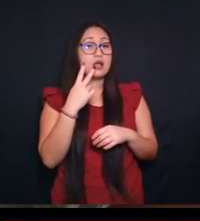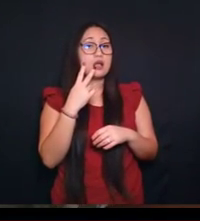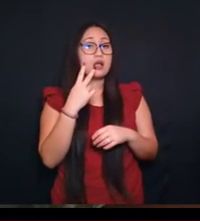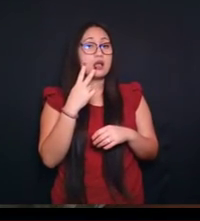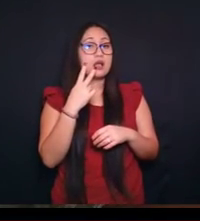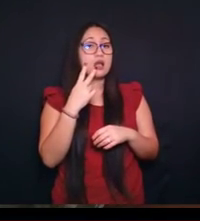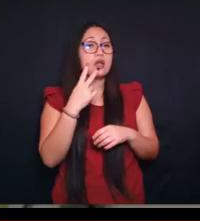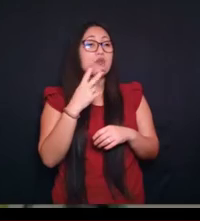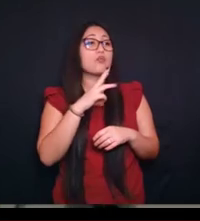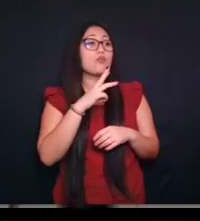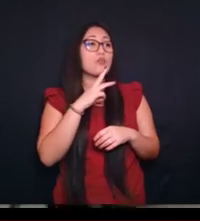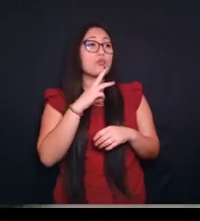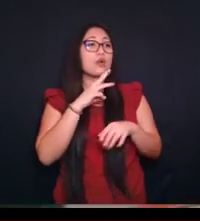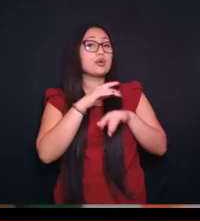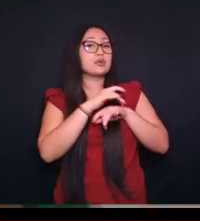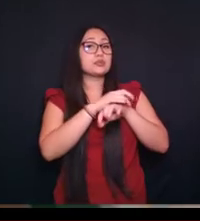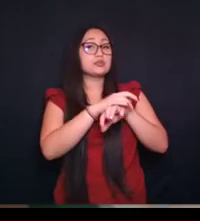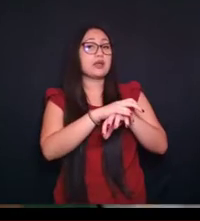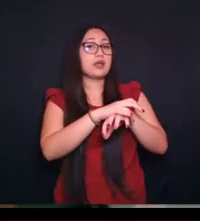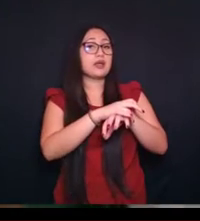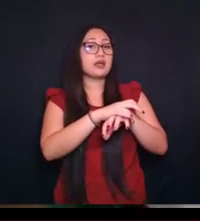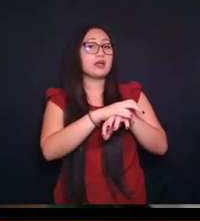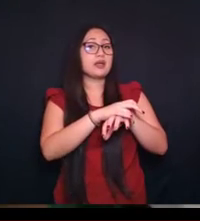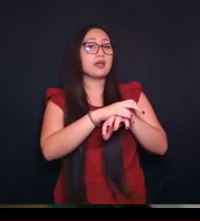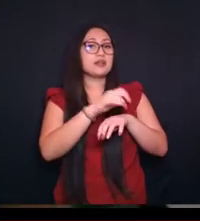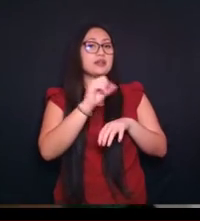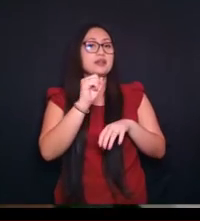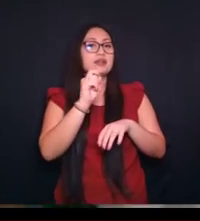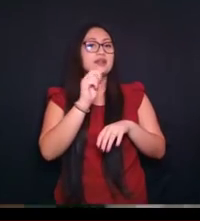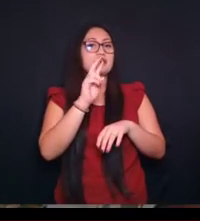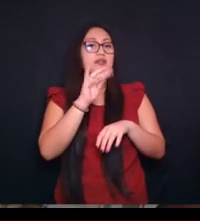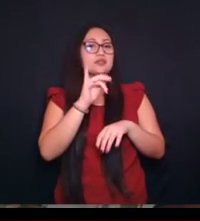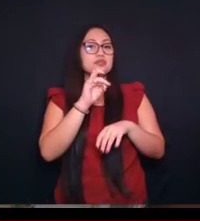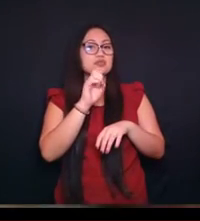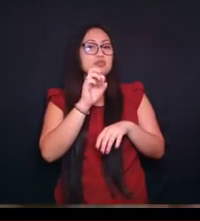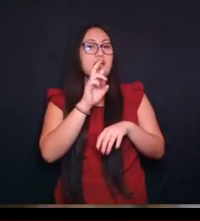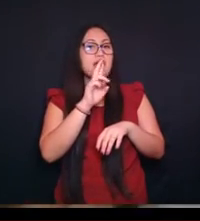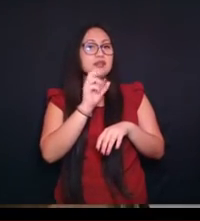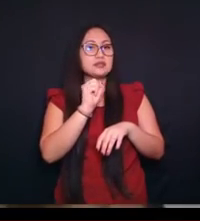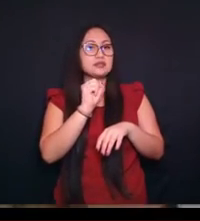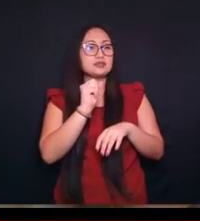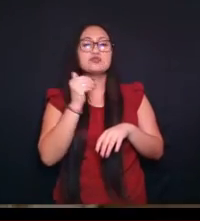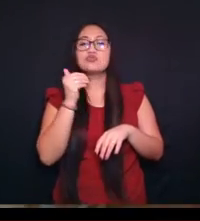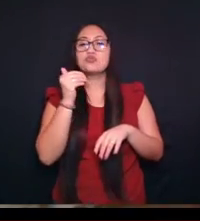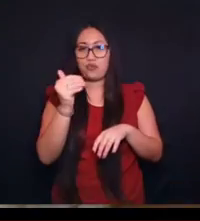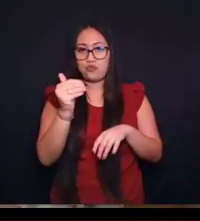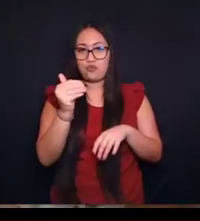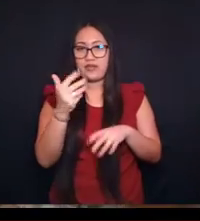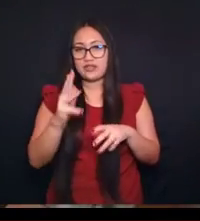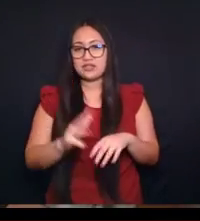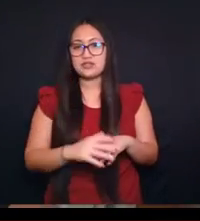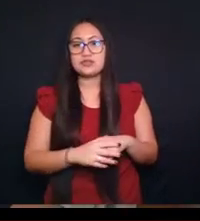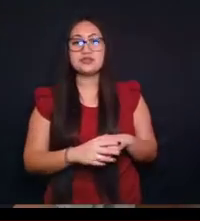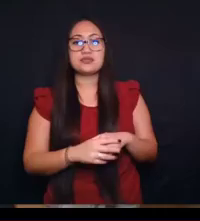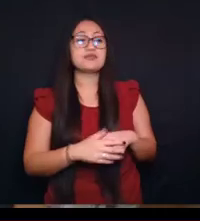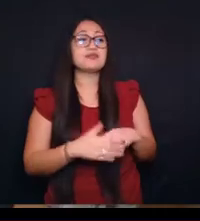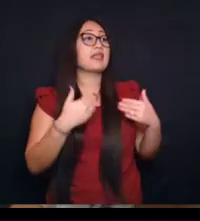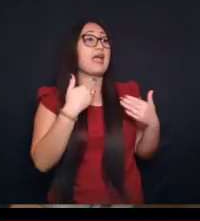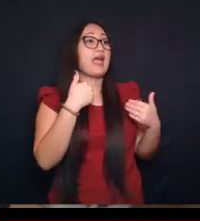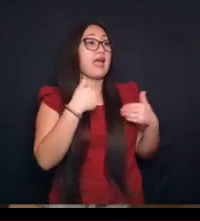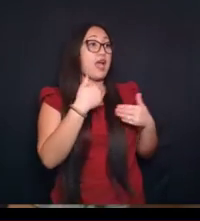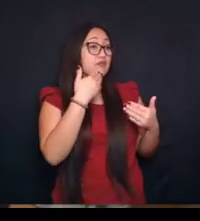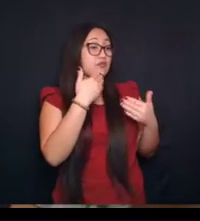1. Water spiders also have Go on and finish. good vision